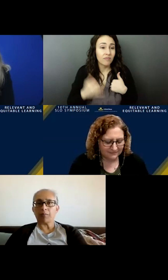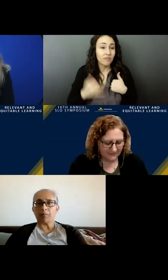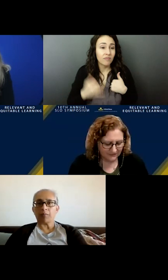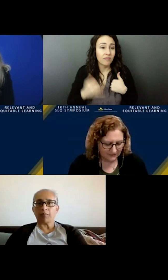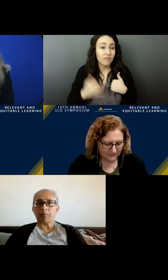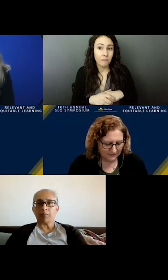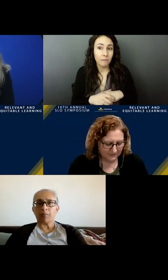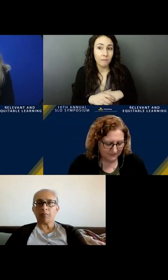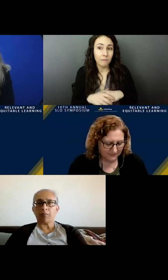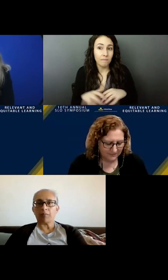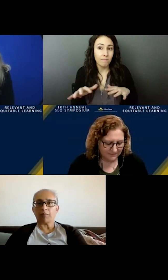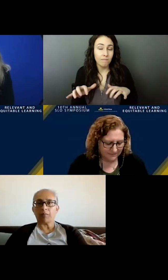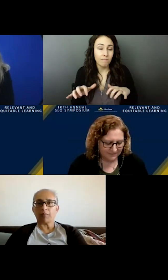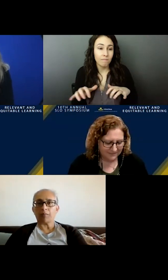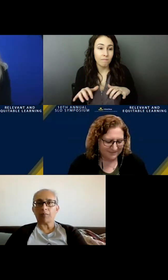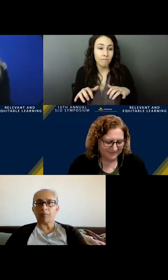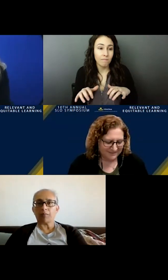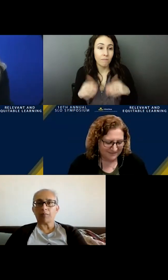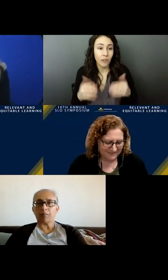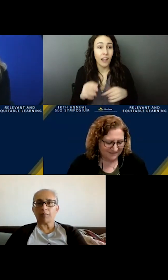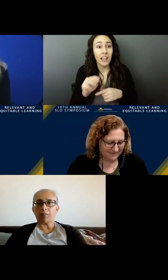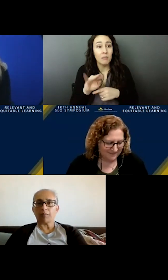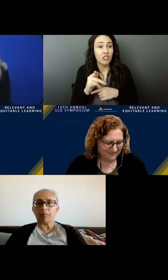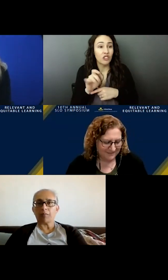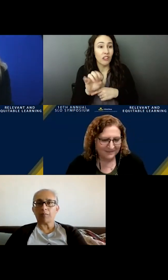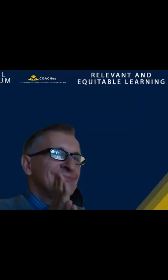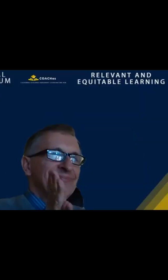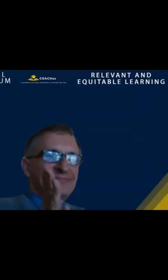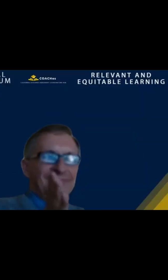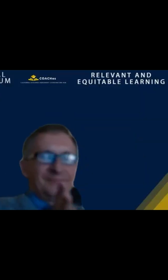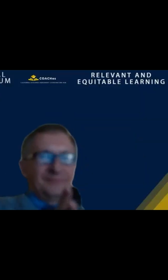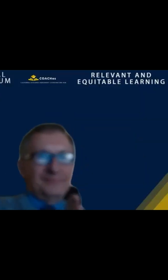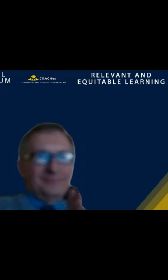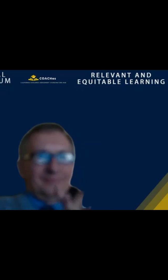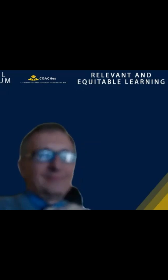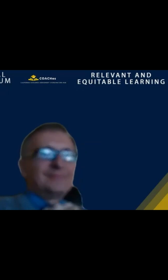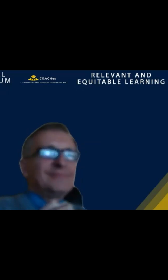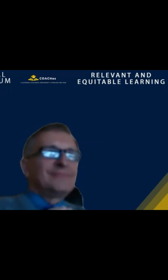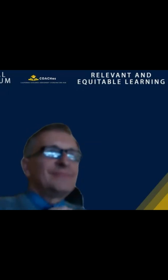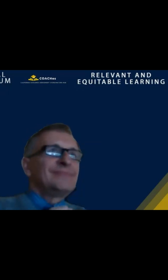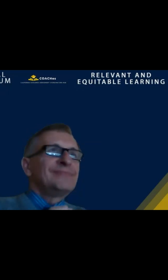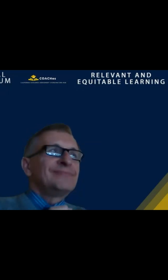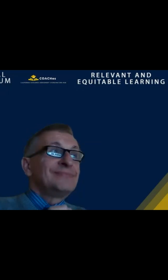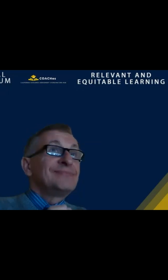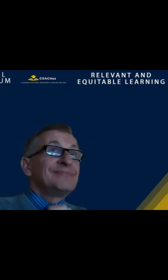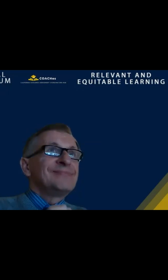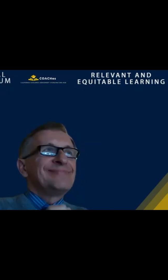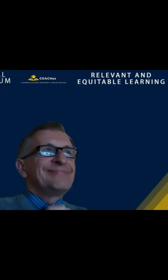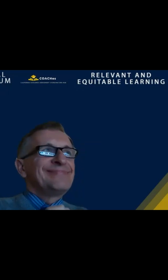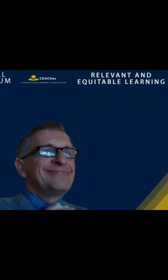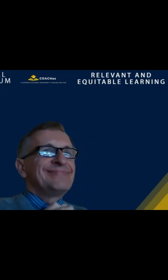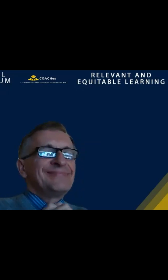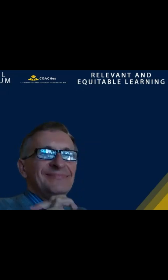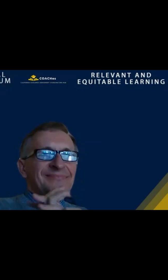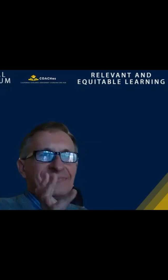for our conversation. Michelle, if you don't mind, would you please start? Great. Well, thank you so much for having me here and for inviting me to be part of